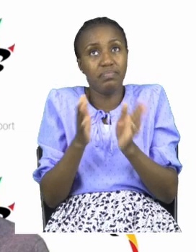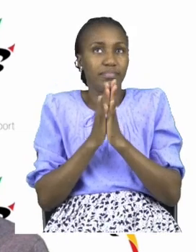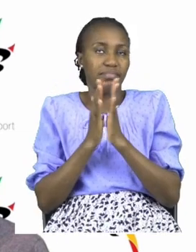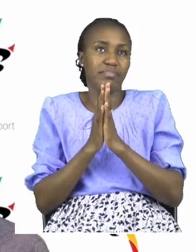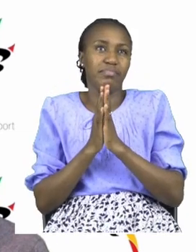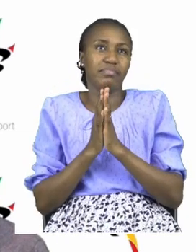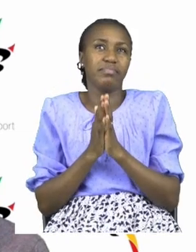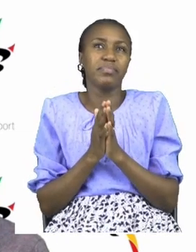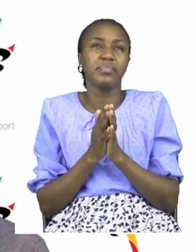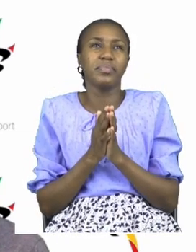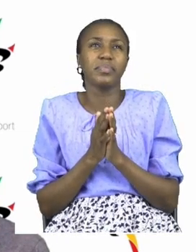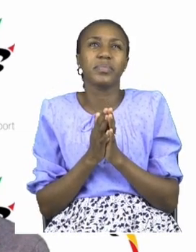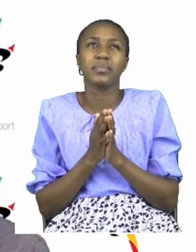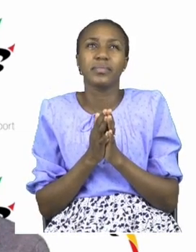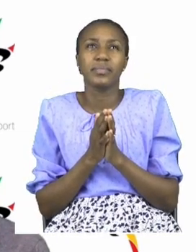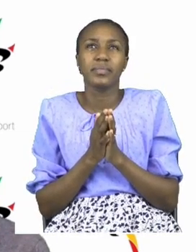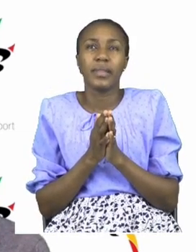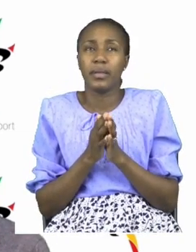in Namibia.